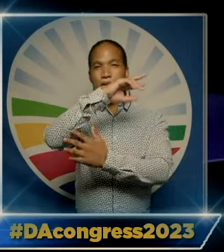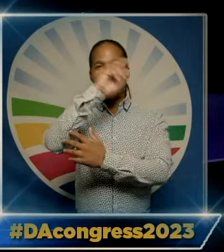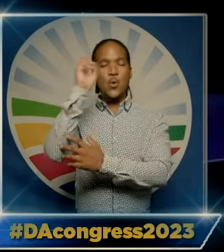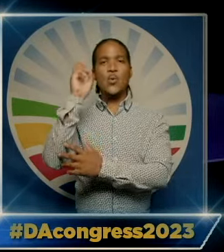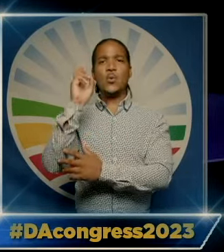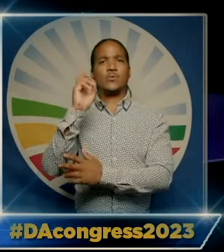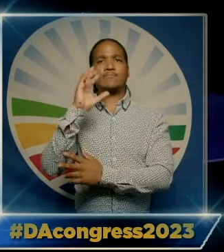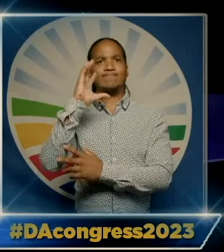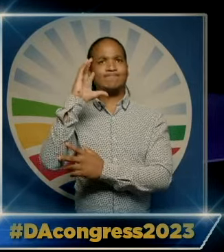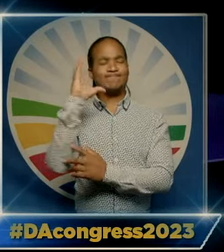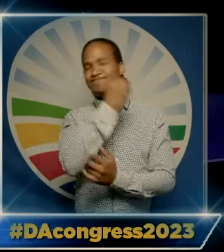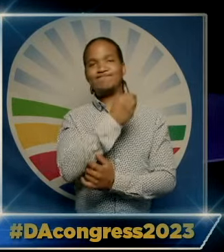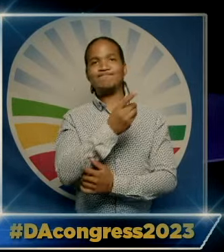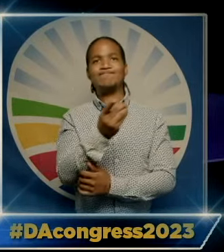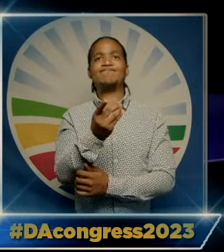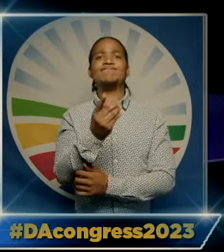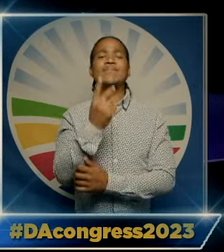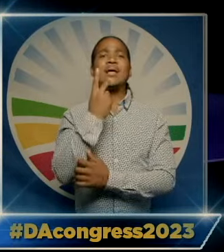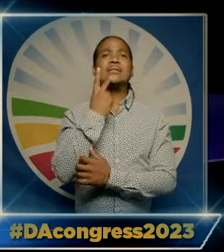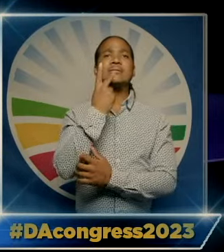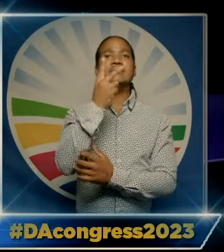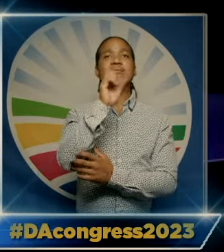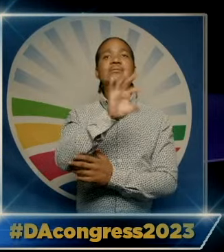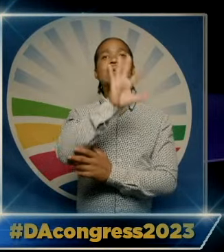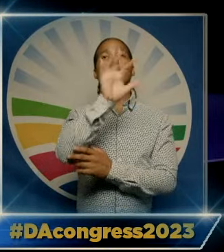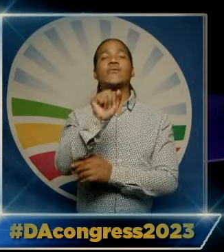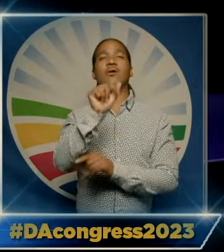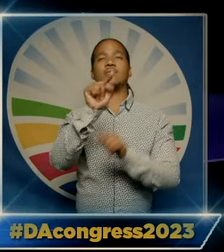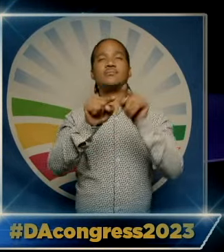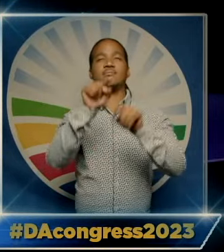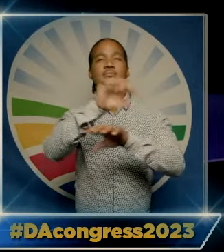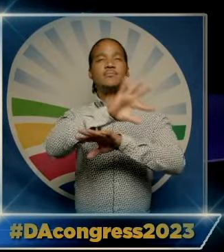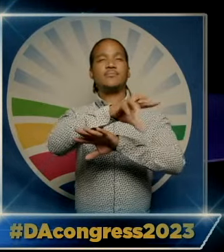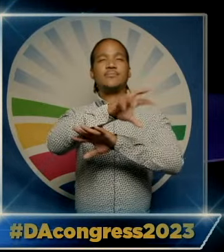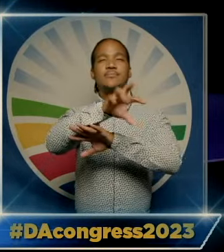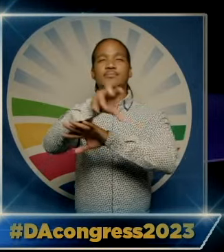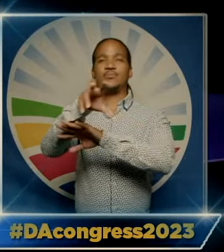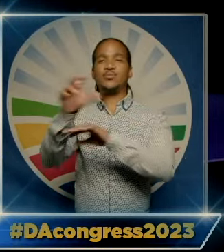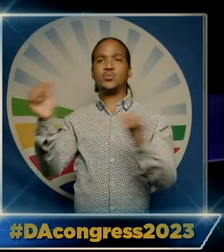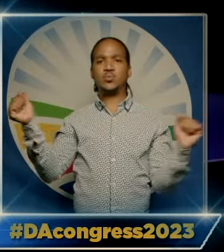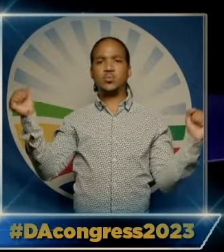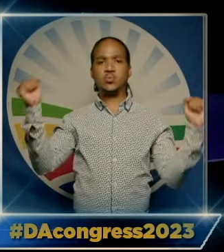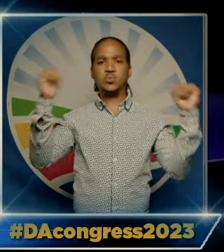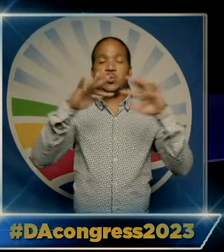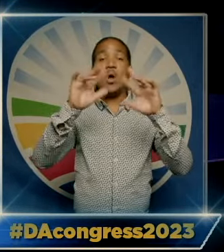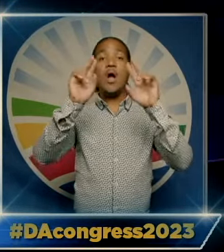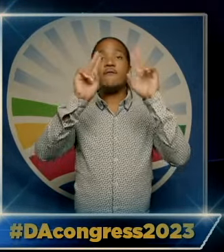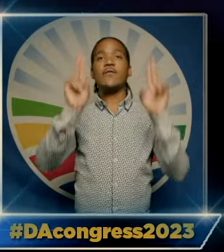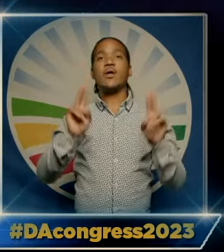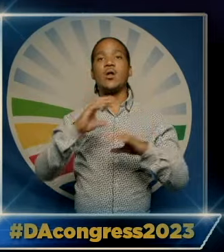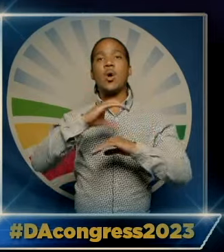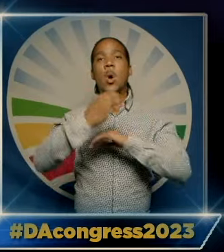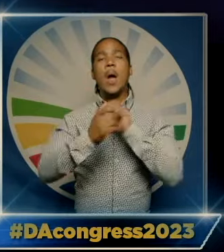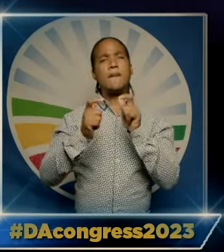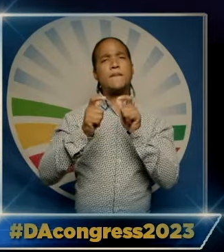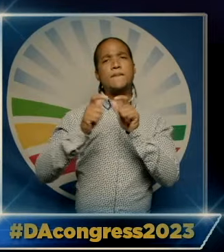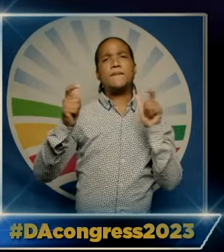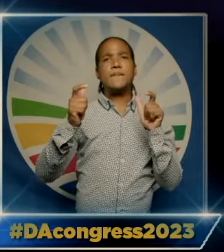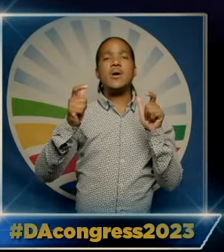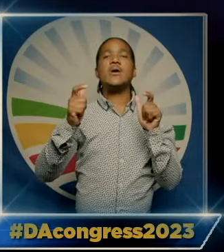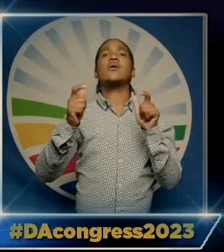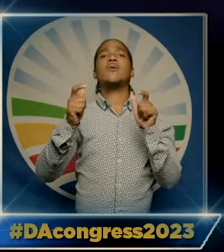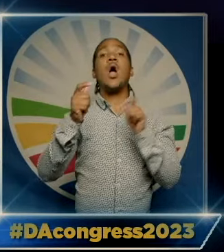to see diverse South Africans from every province at our biggest federal Congress ever. For over